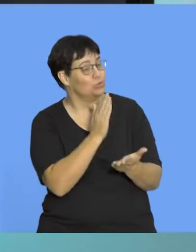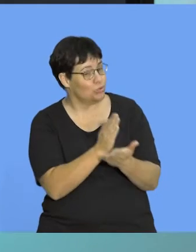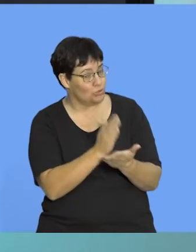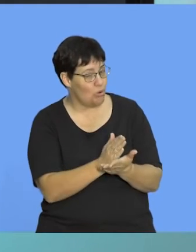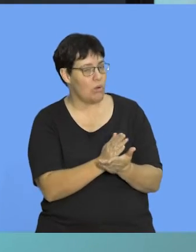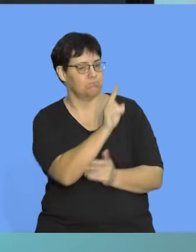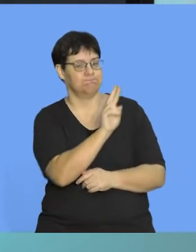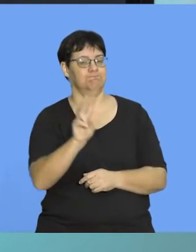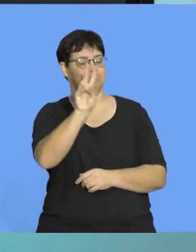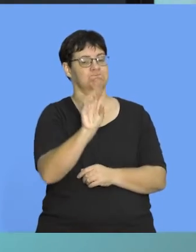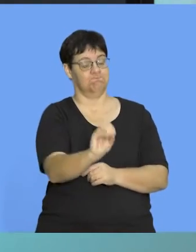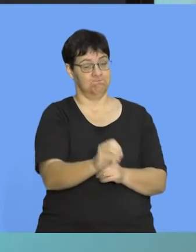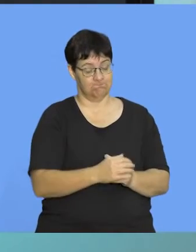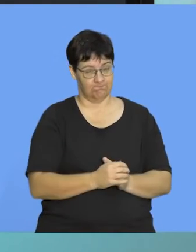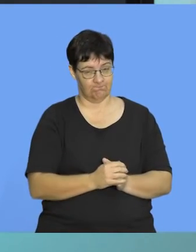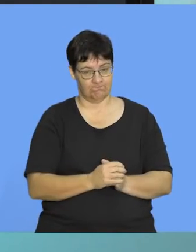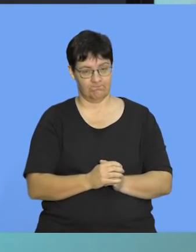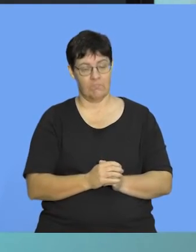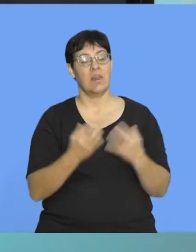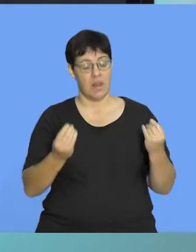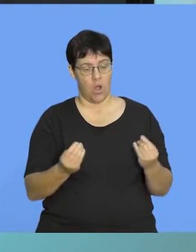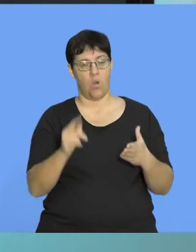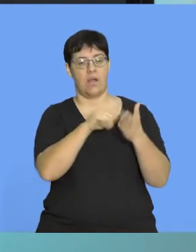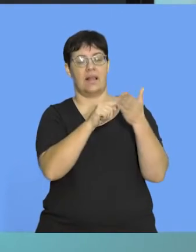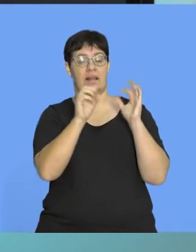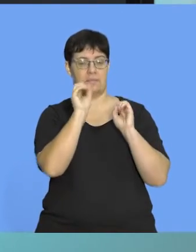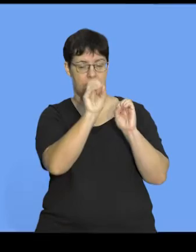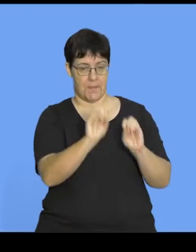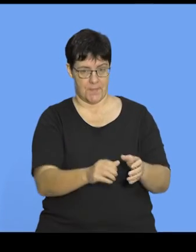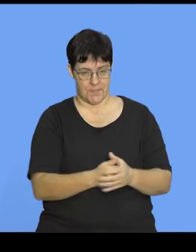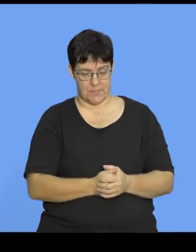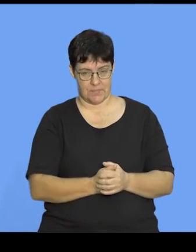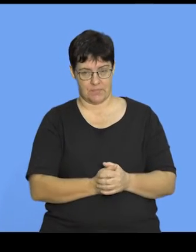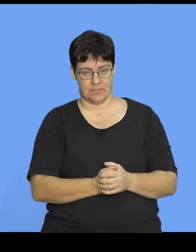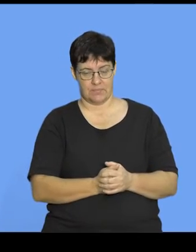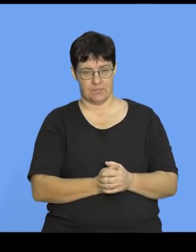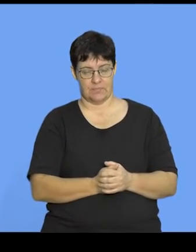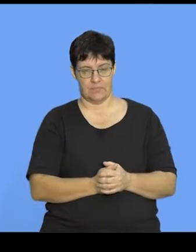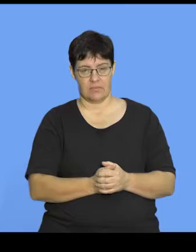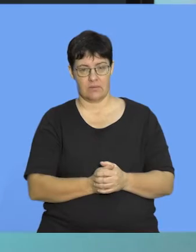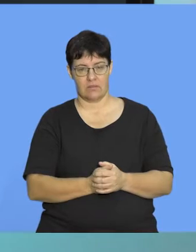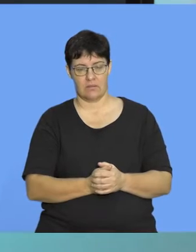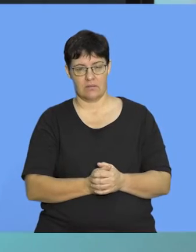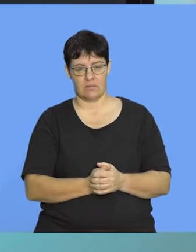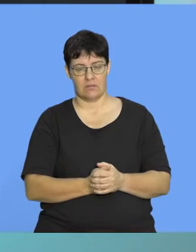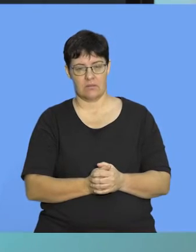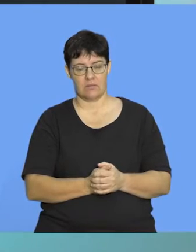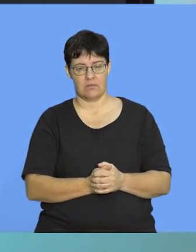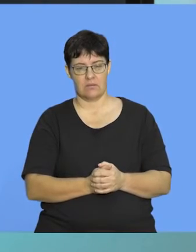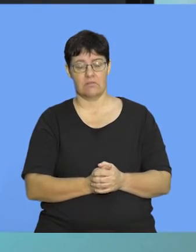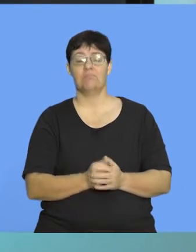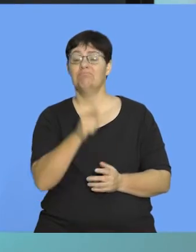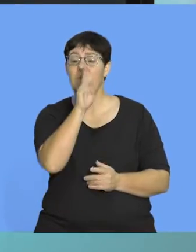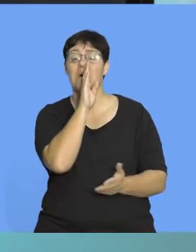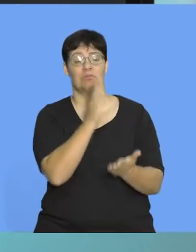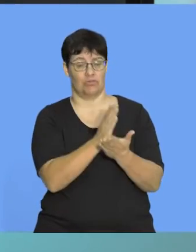in there. Now we need to put this in our calculators. Before I do that, you also